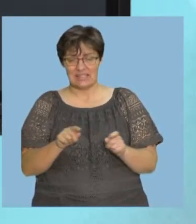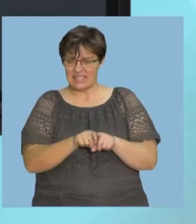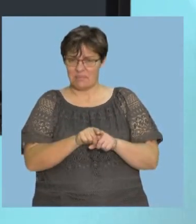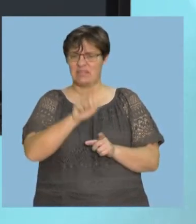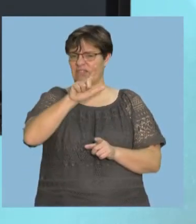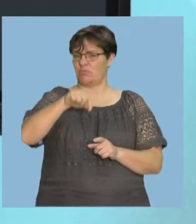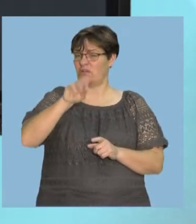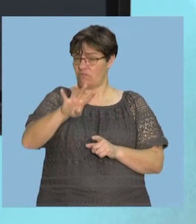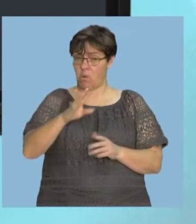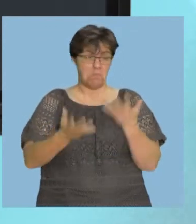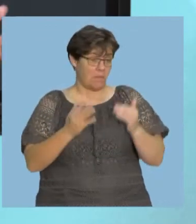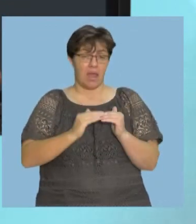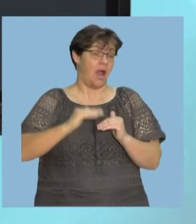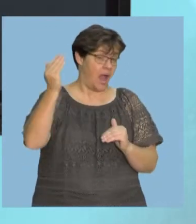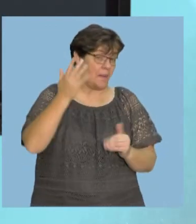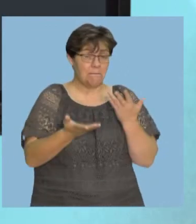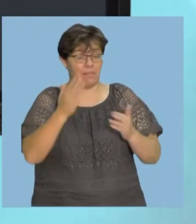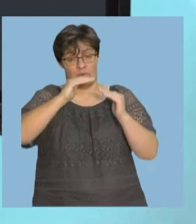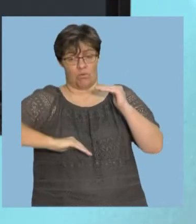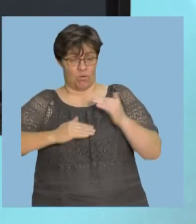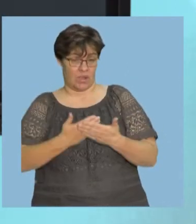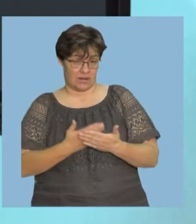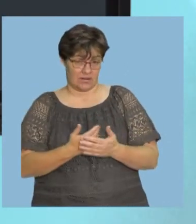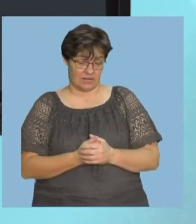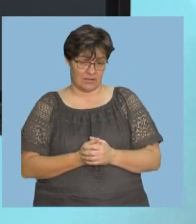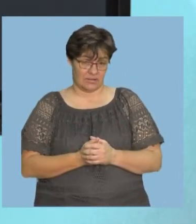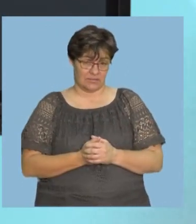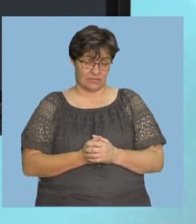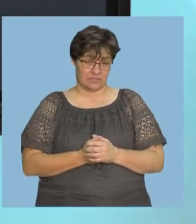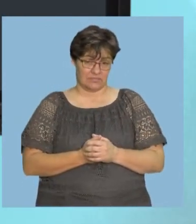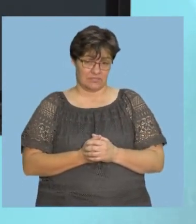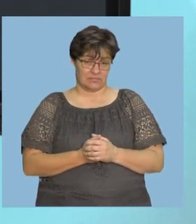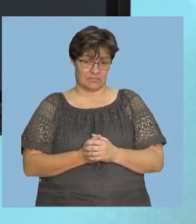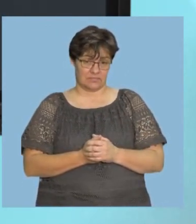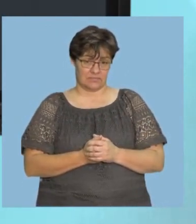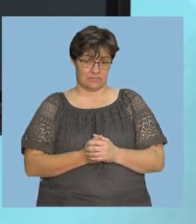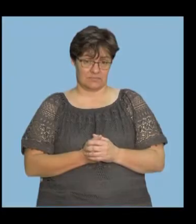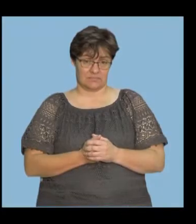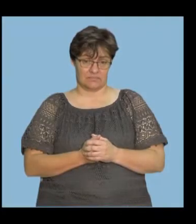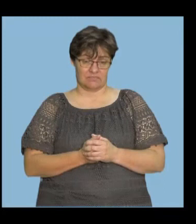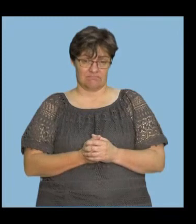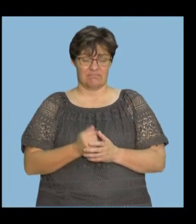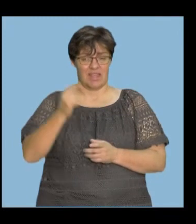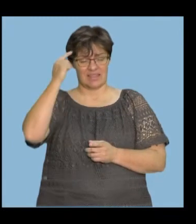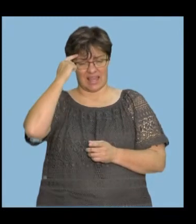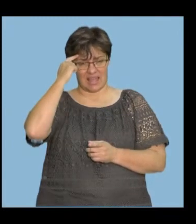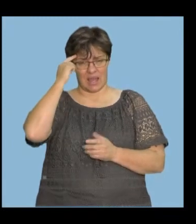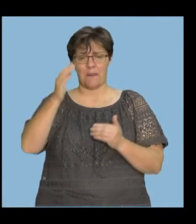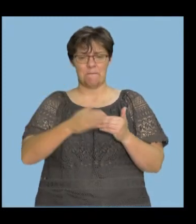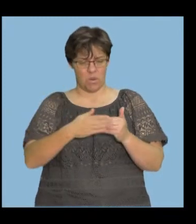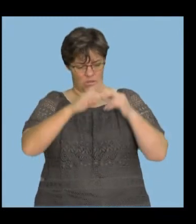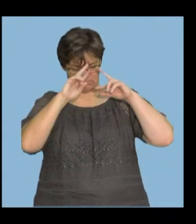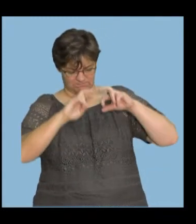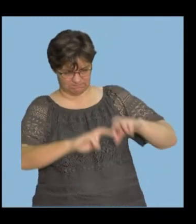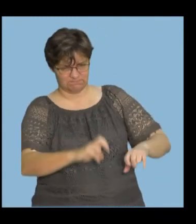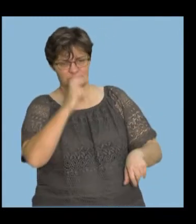7.4% could be higher or lower. I think we'll need to do some more